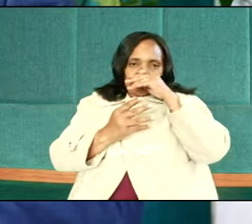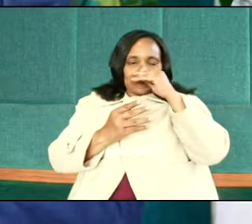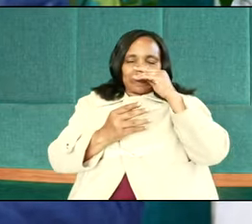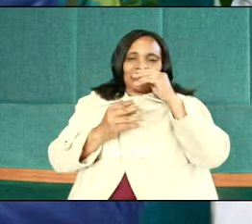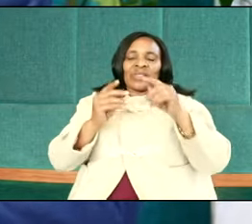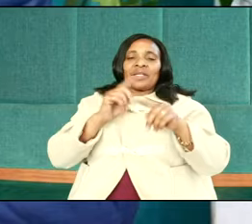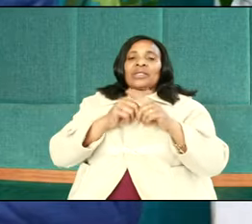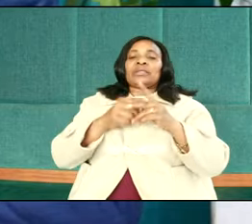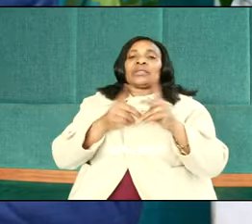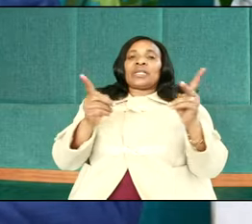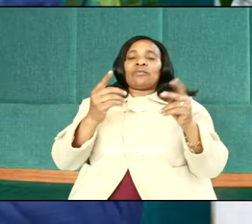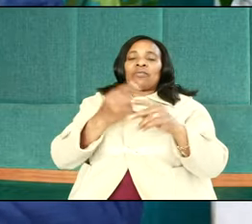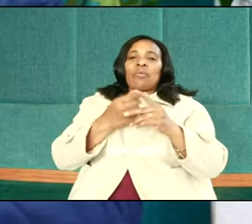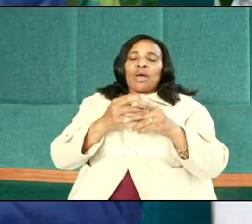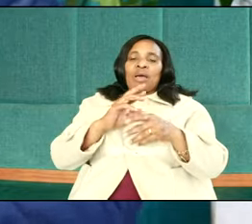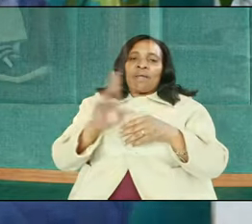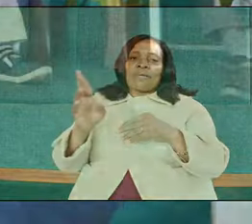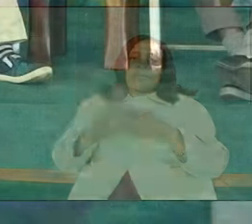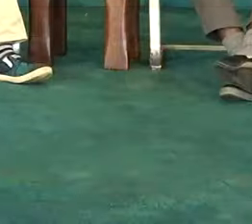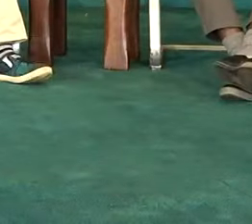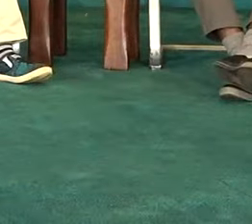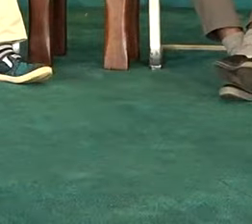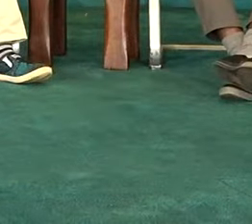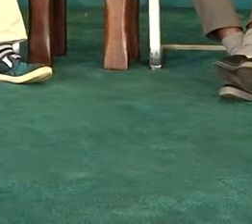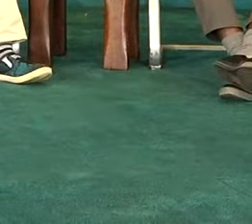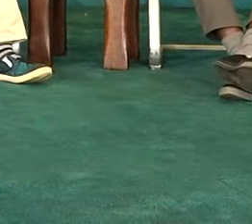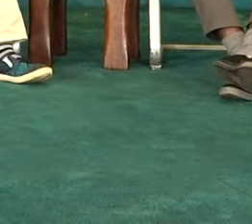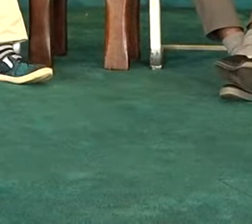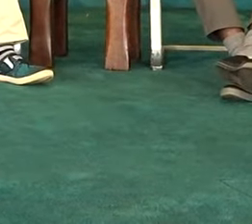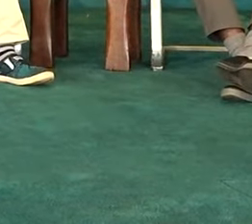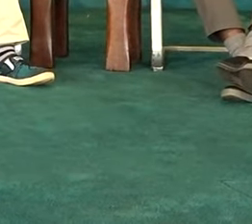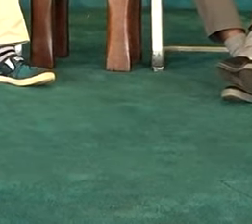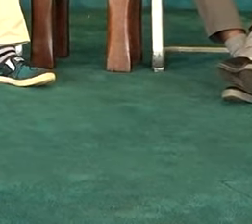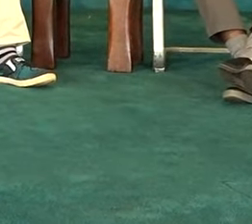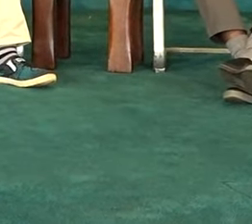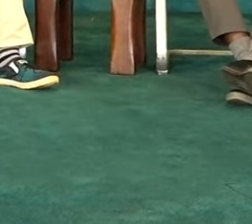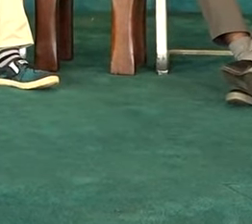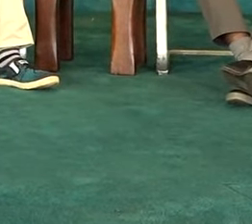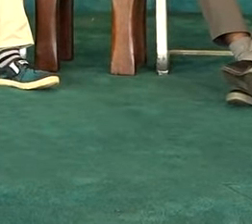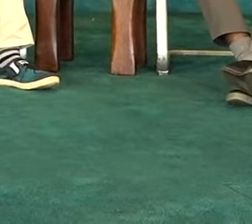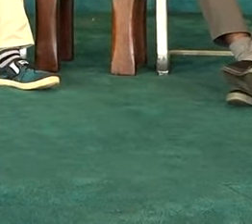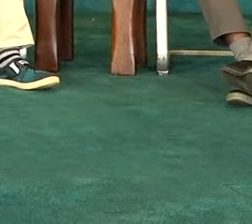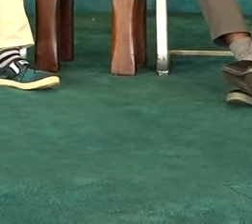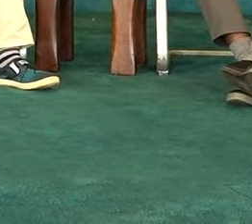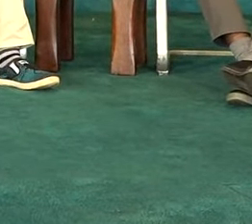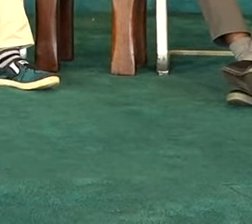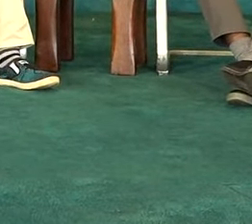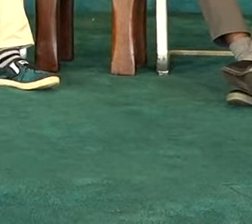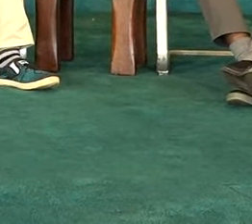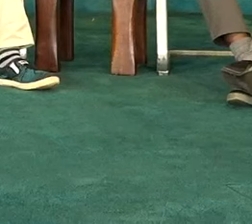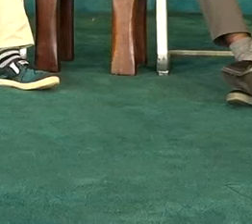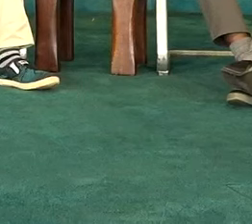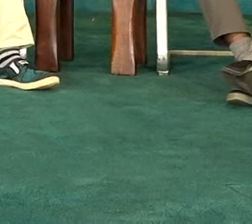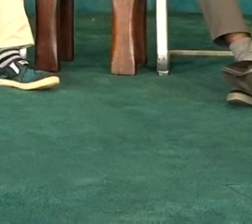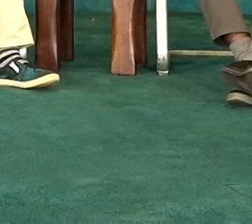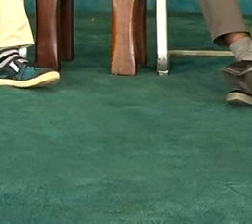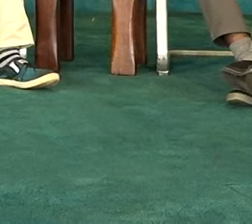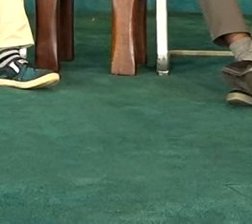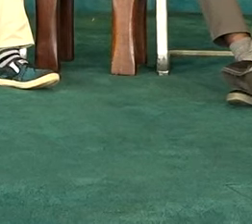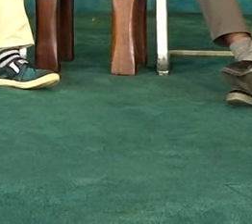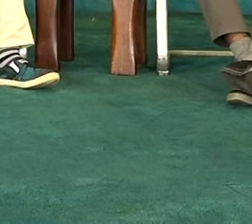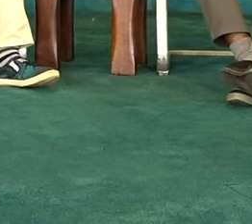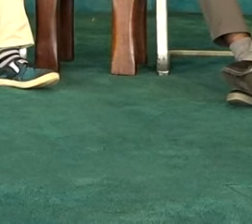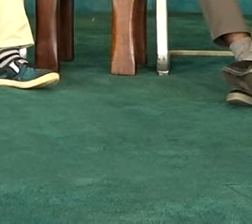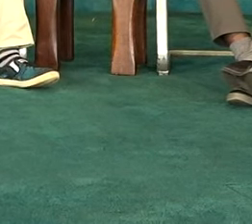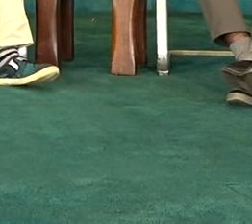And we'll start here from my right. Go ahead, Kimberly. Happy Sabbath. My name is Kimberly. I'm happy to be here with you. Well, happy to have you